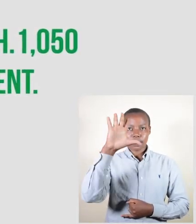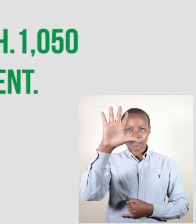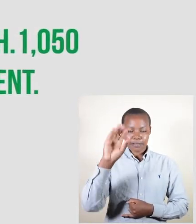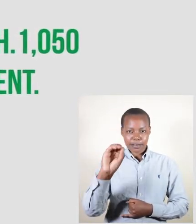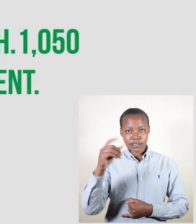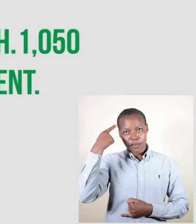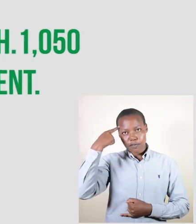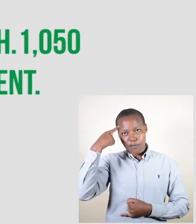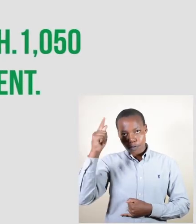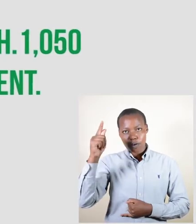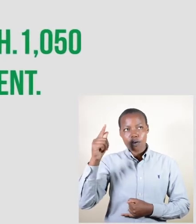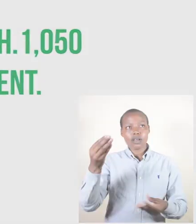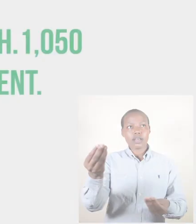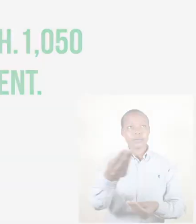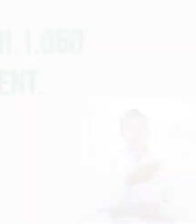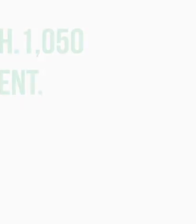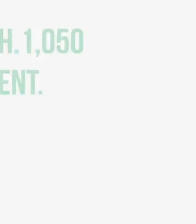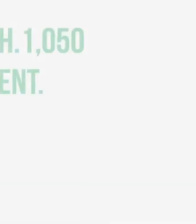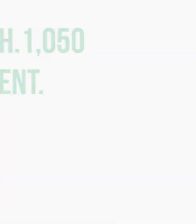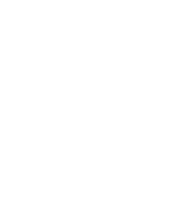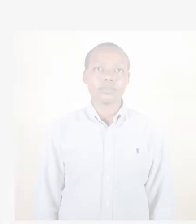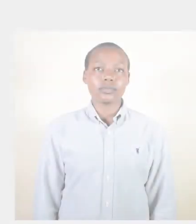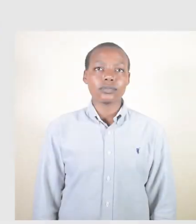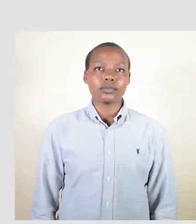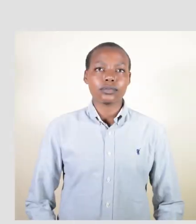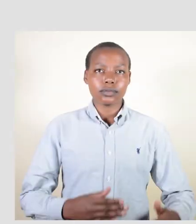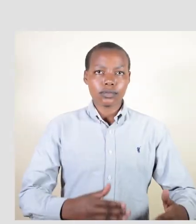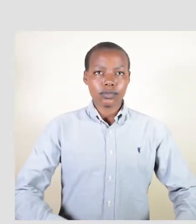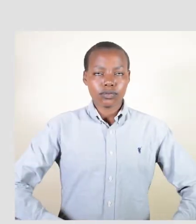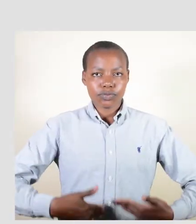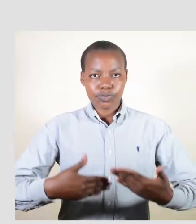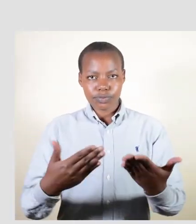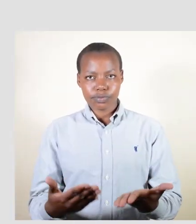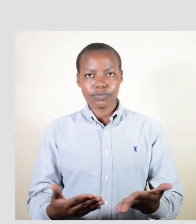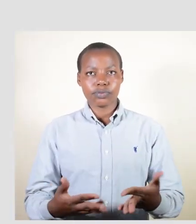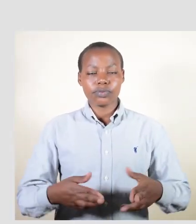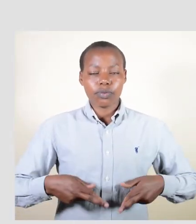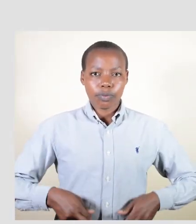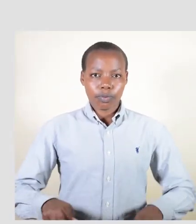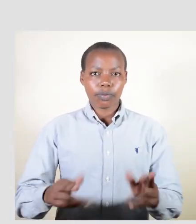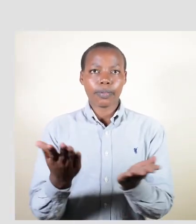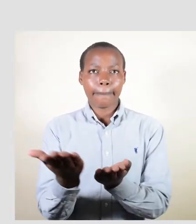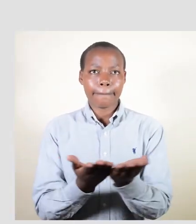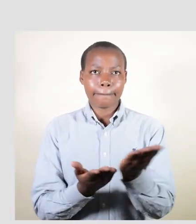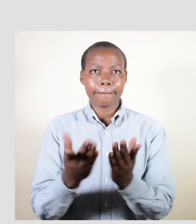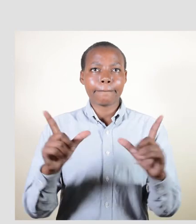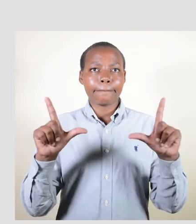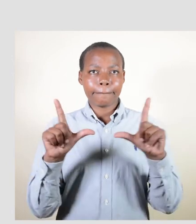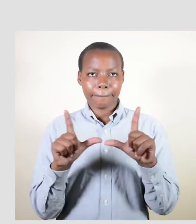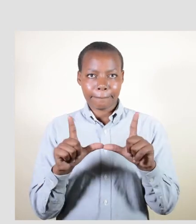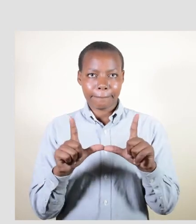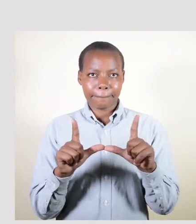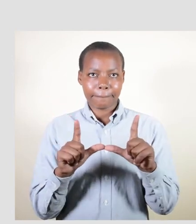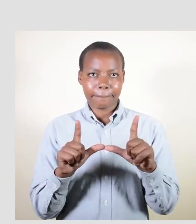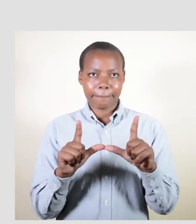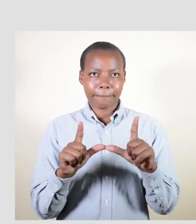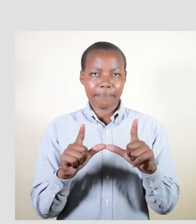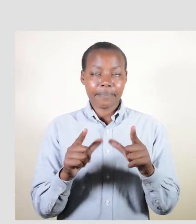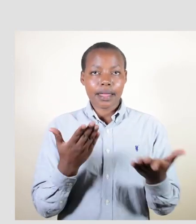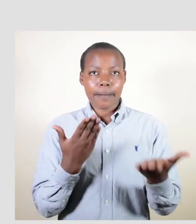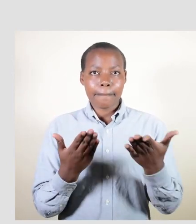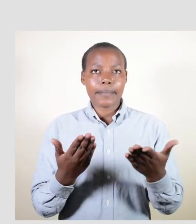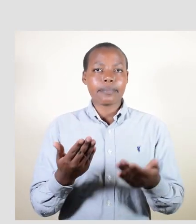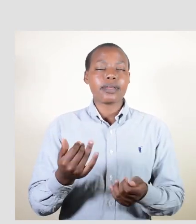350 Kenyan shillings for a replacement. Issuance of road service license by either